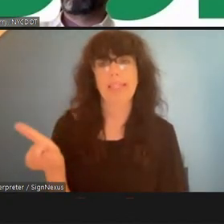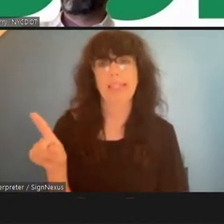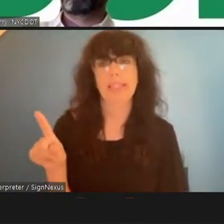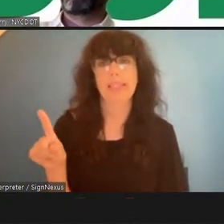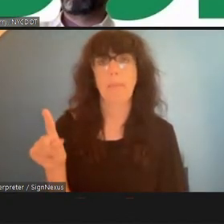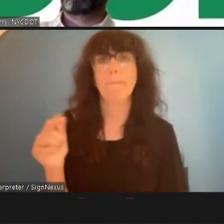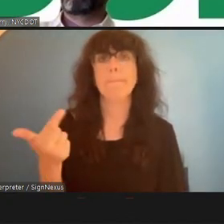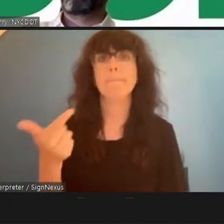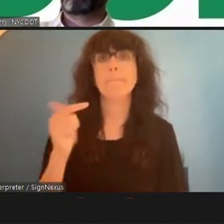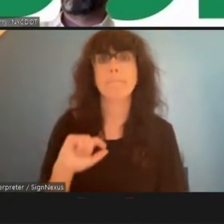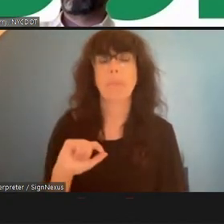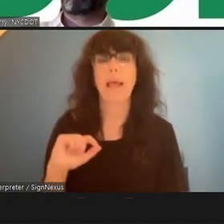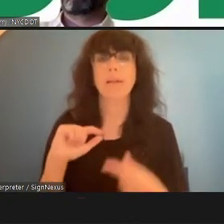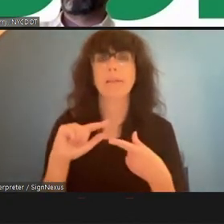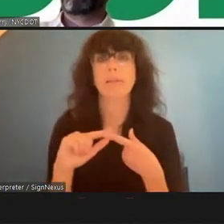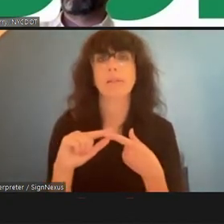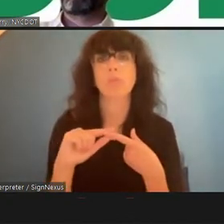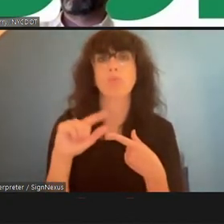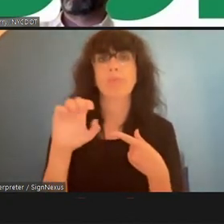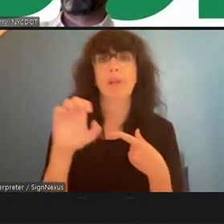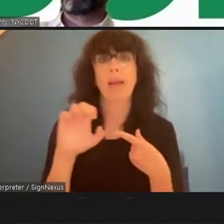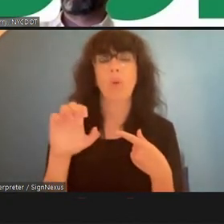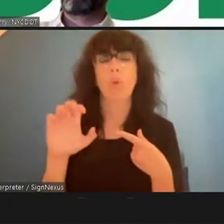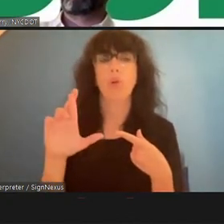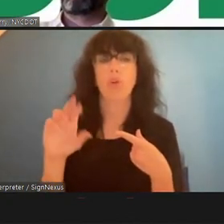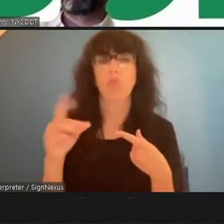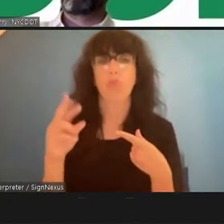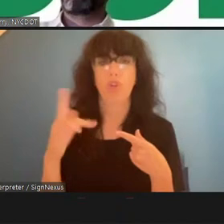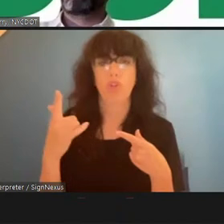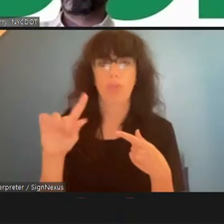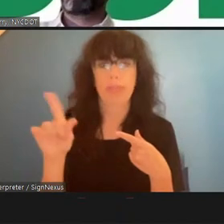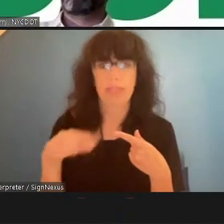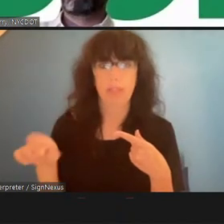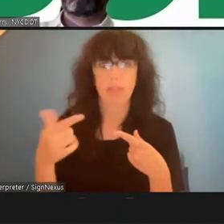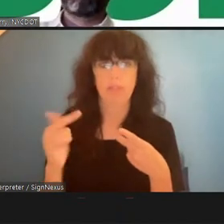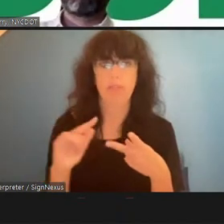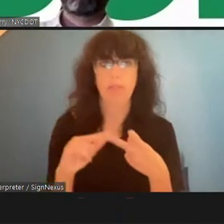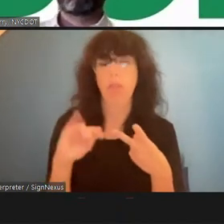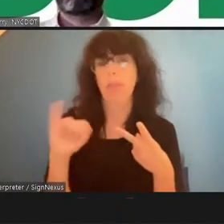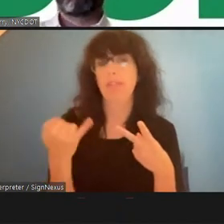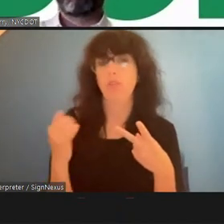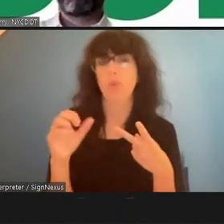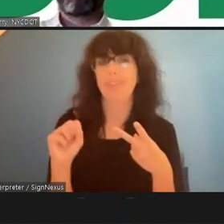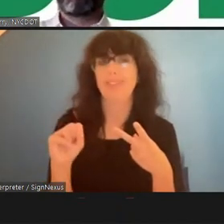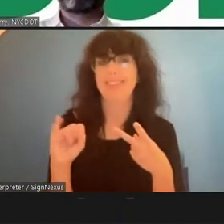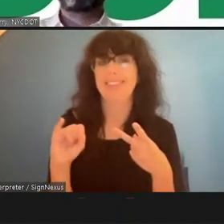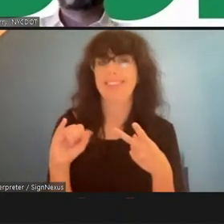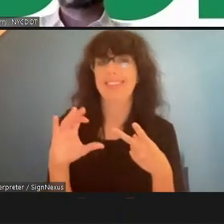our next speaker is edward rodriguez followed by joseph sudkawi